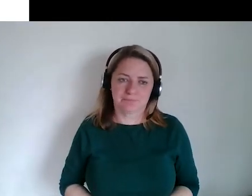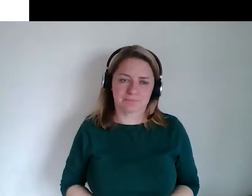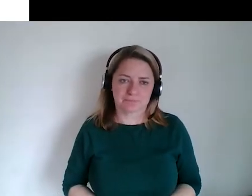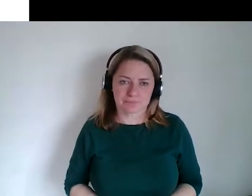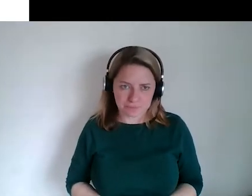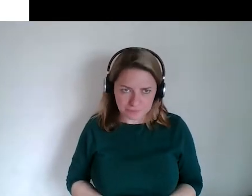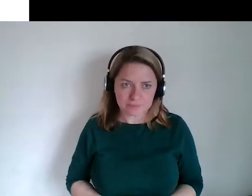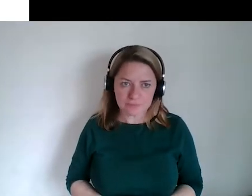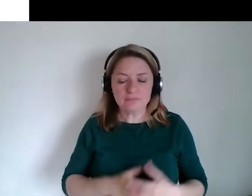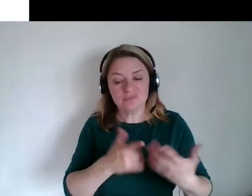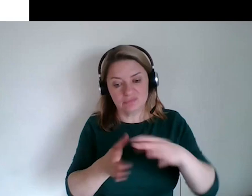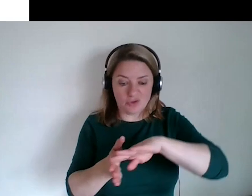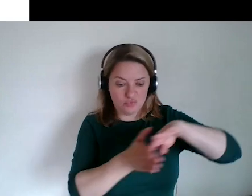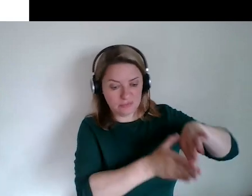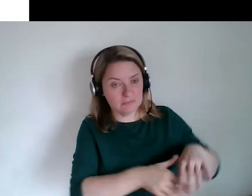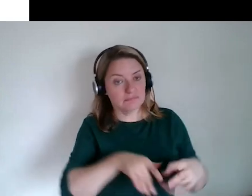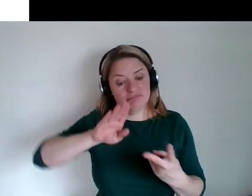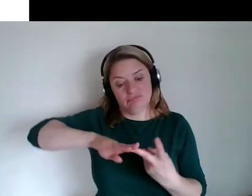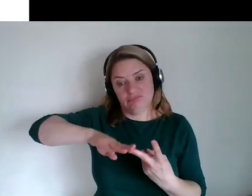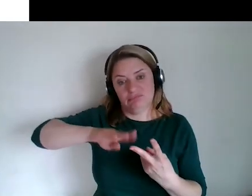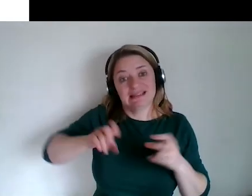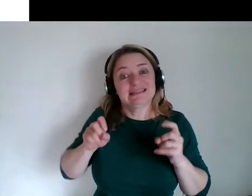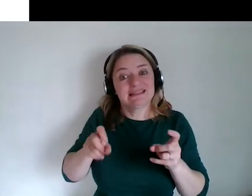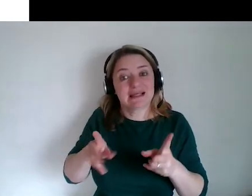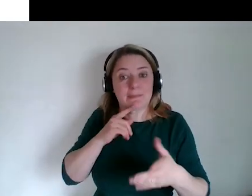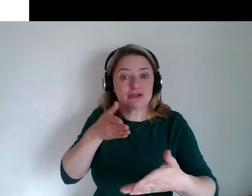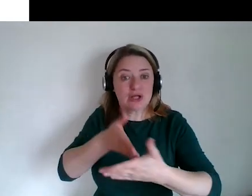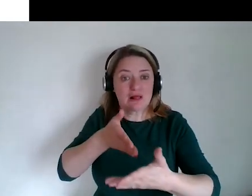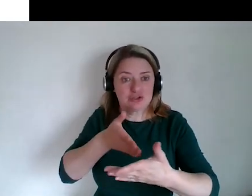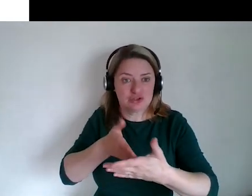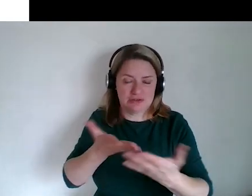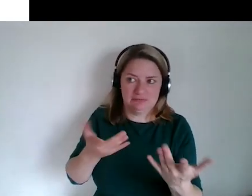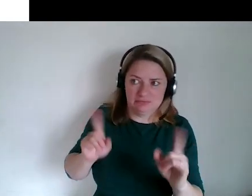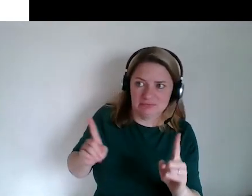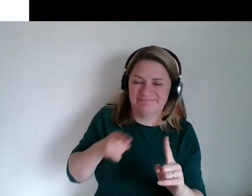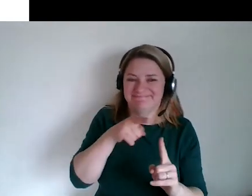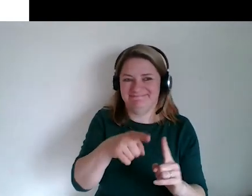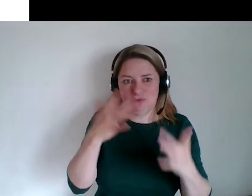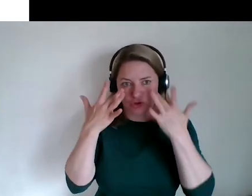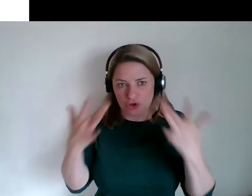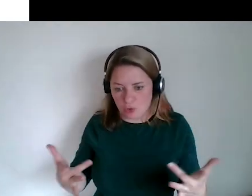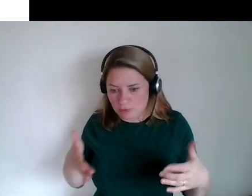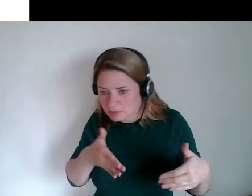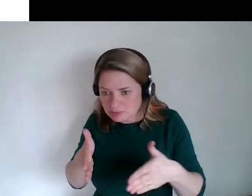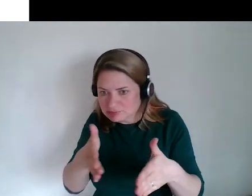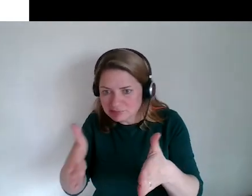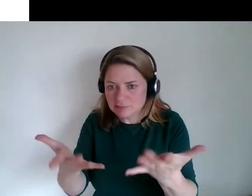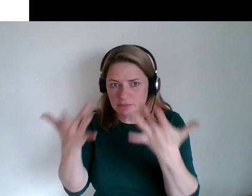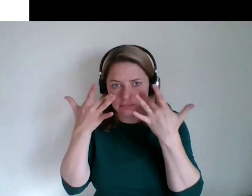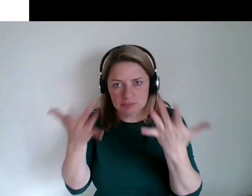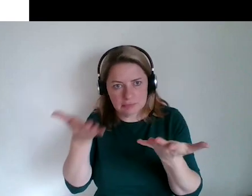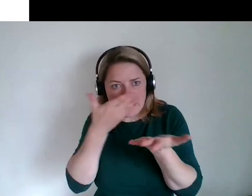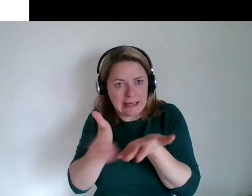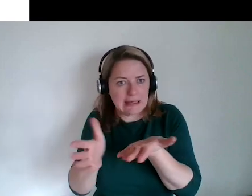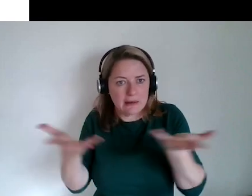In relation to systemic challenges, there are perceptions of an ill-defined career track, that career progression